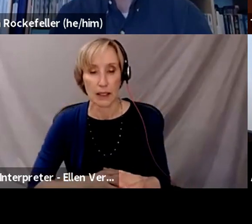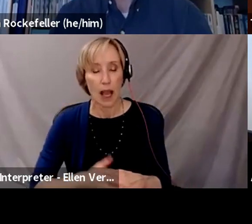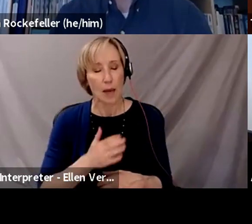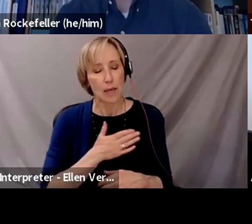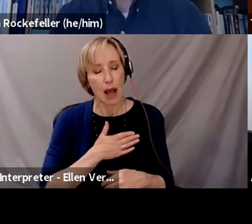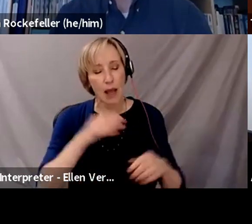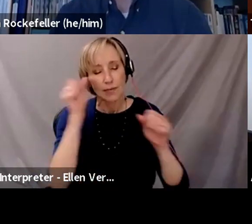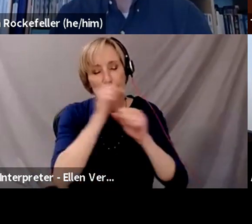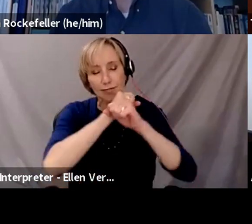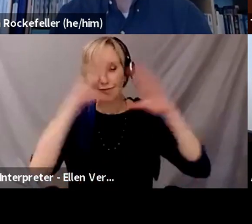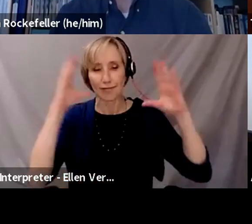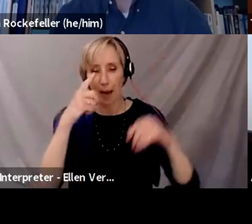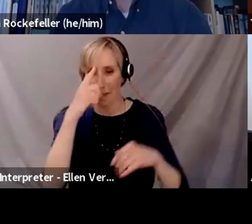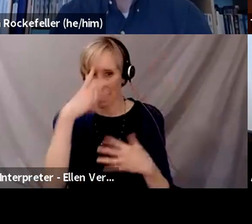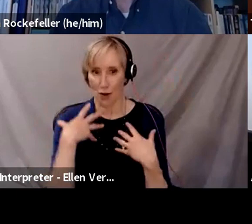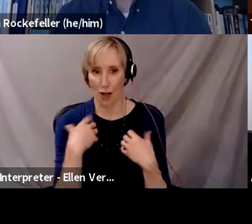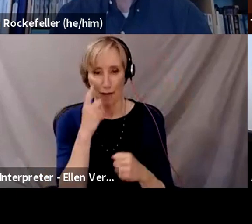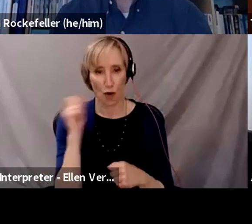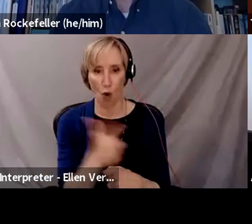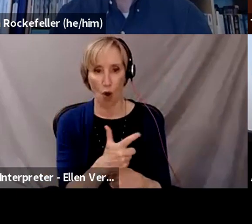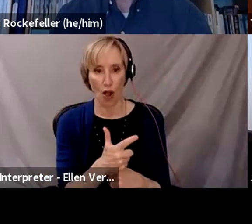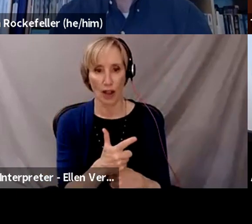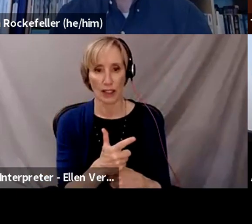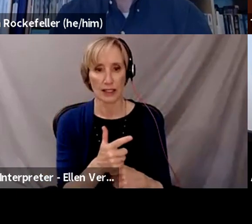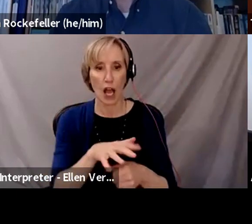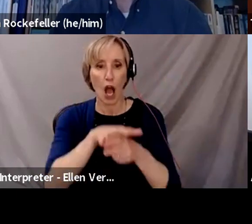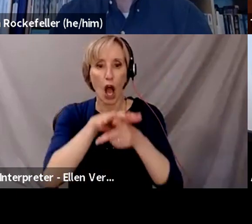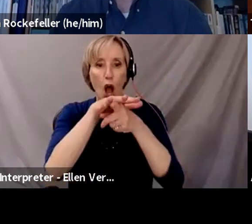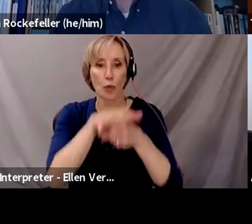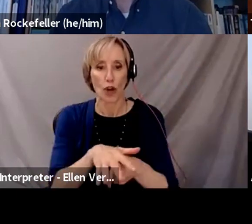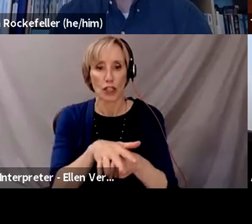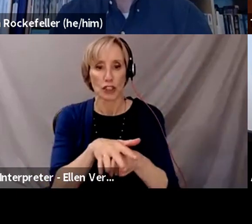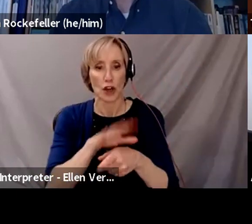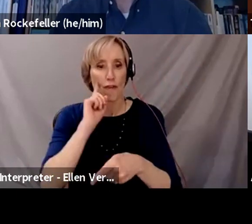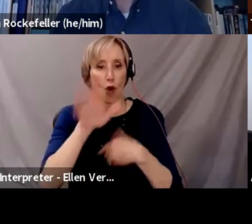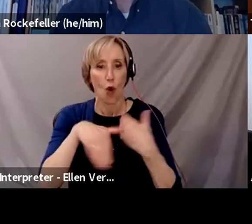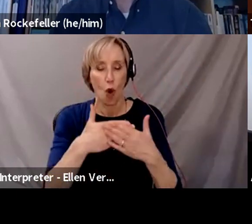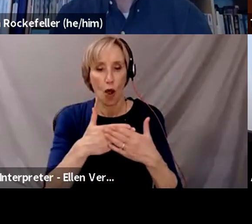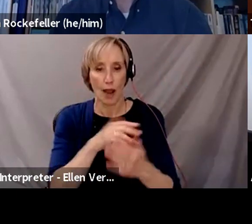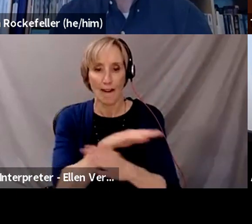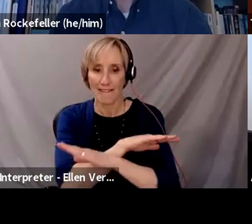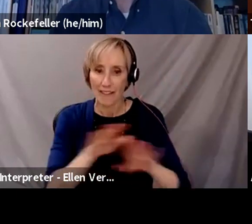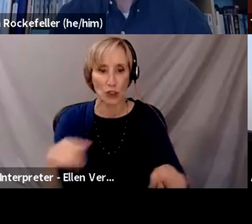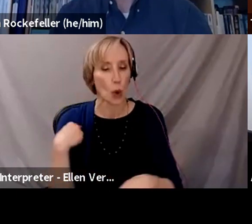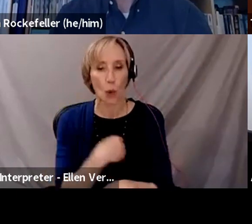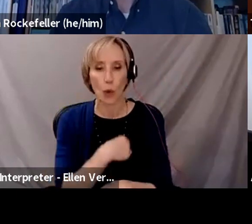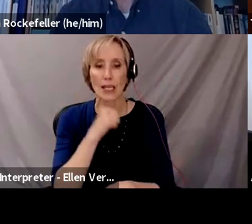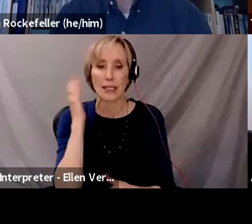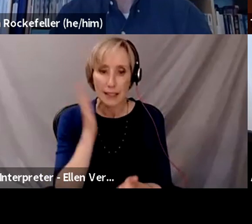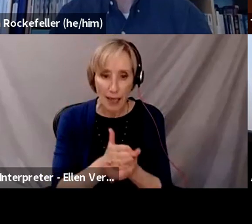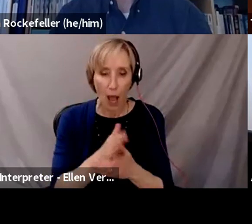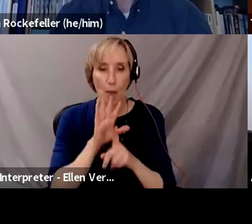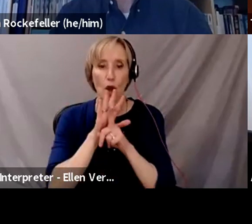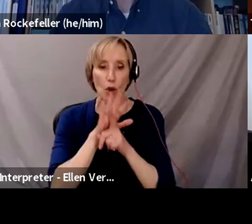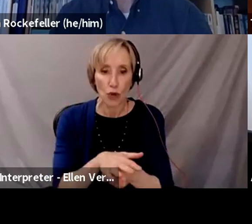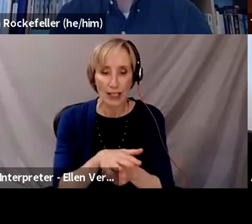mental health for all would be ending oppression for all, that we really focus on not oppressing each other. And in a